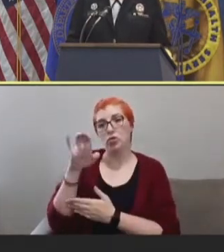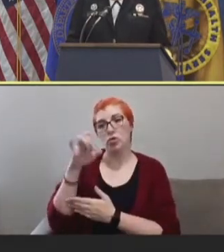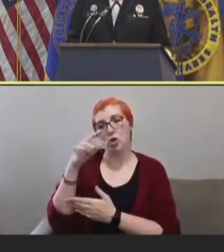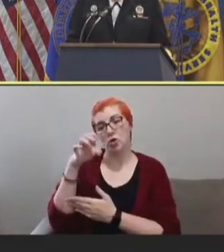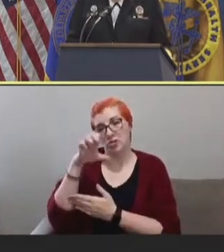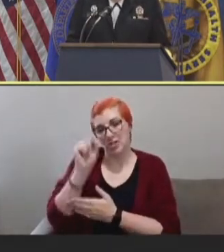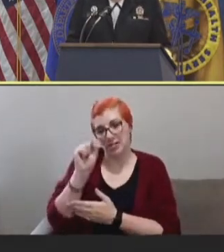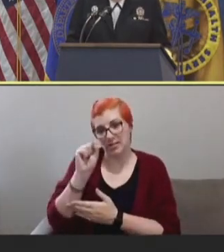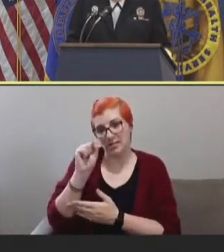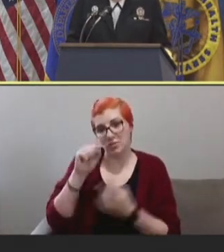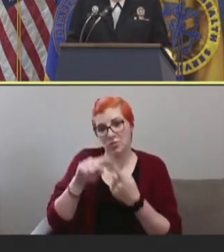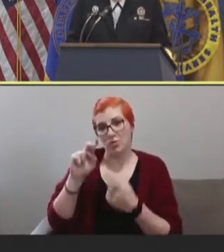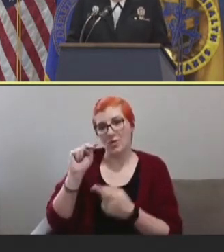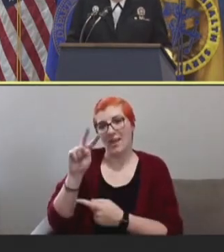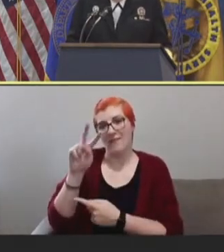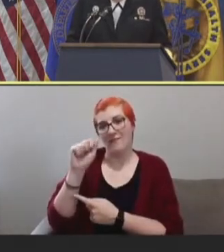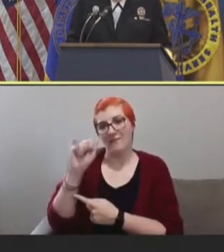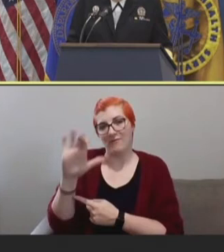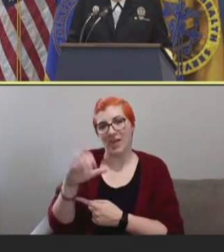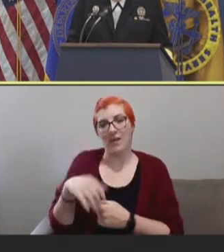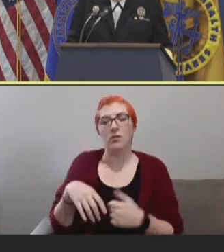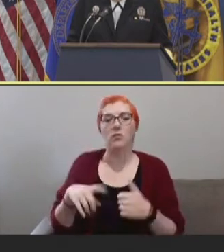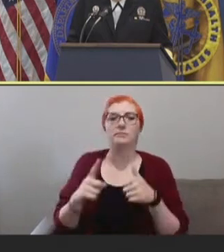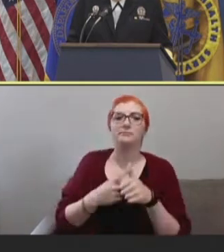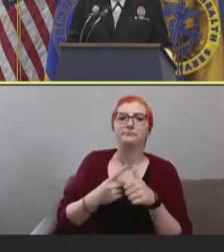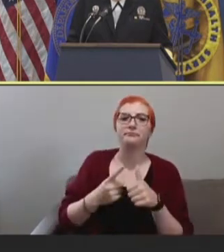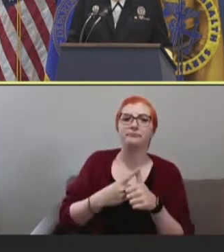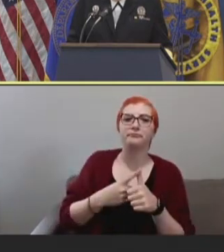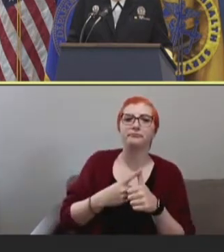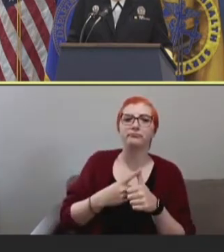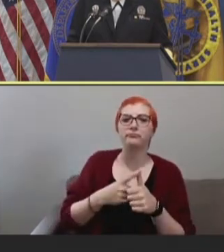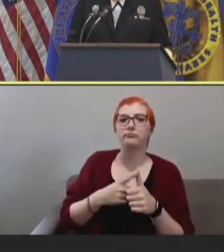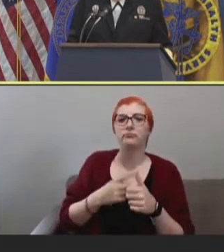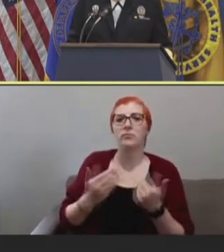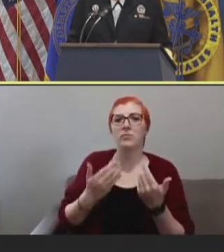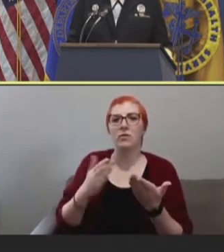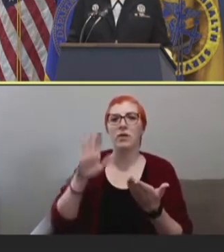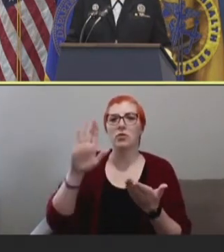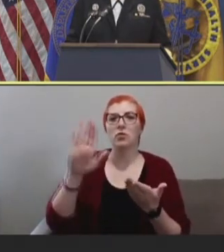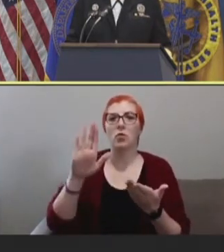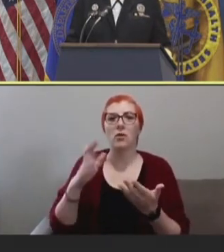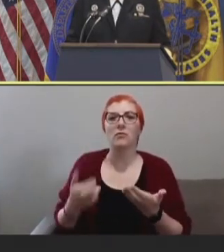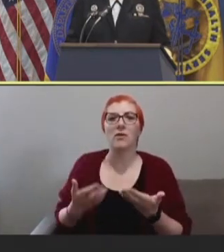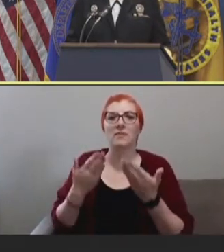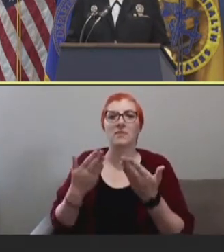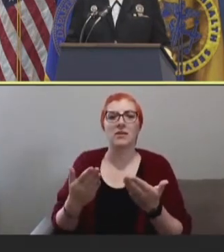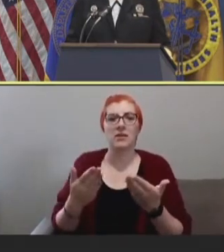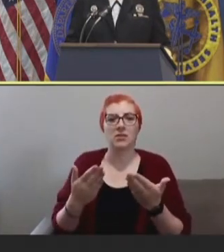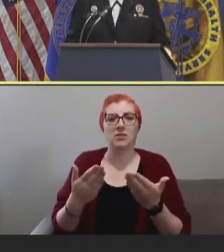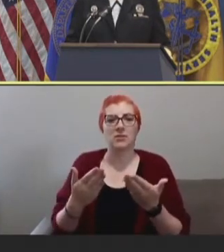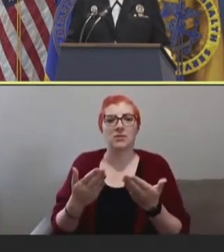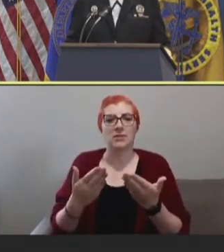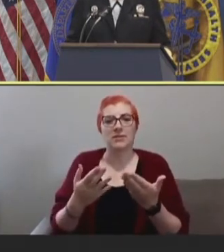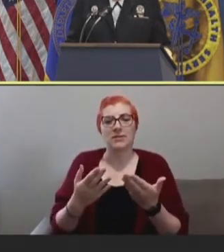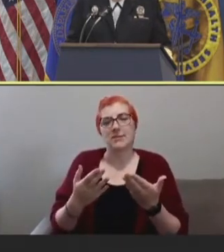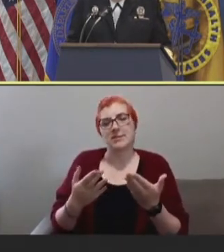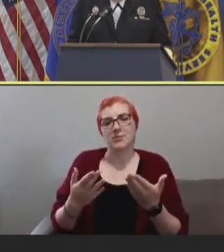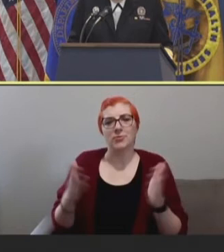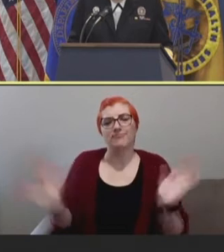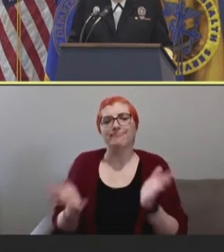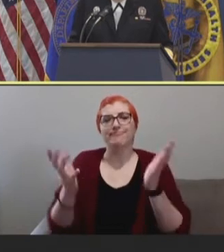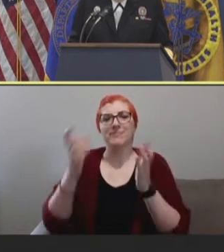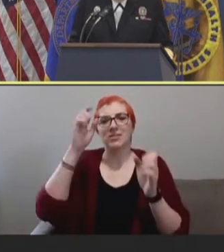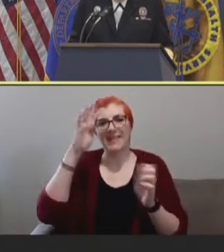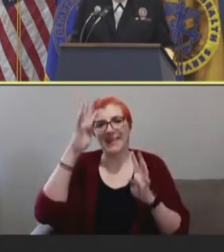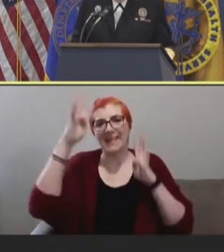The first charge focuses on providing your recommendations to spur innovation now and into the